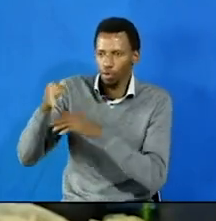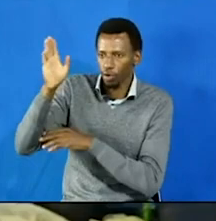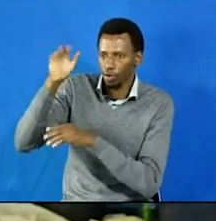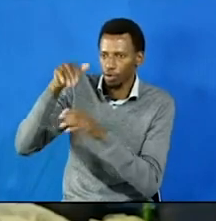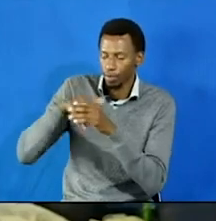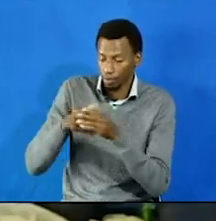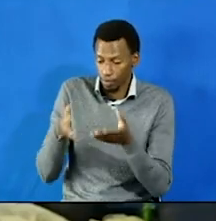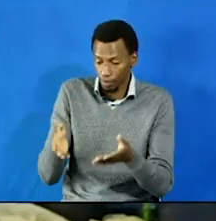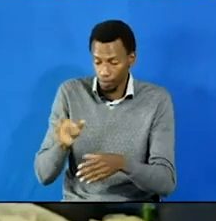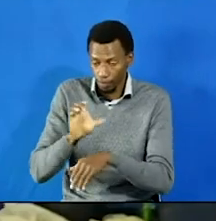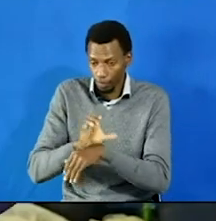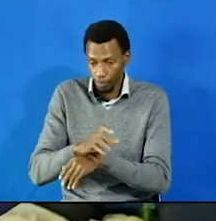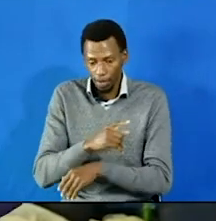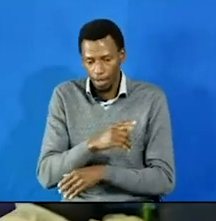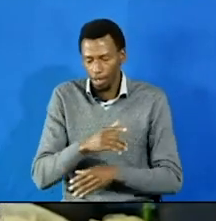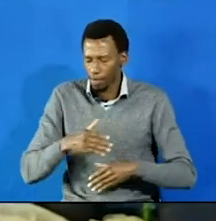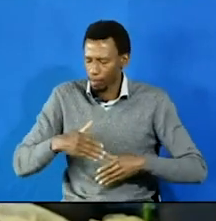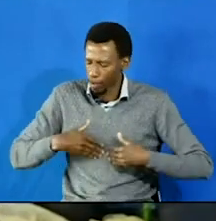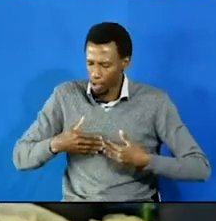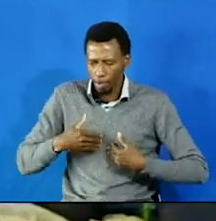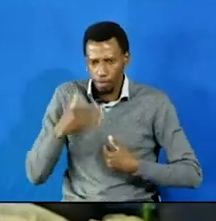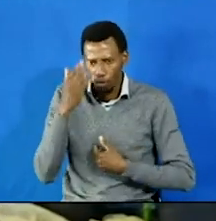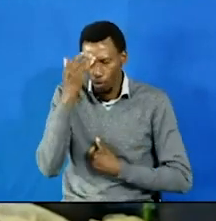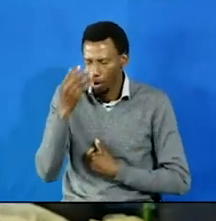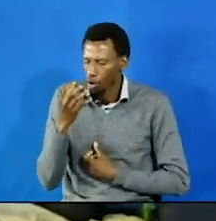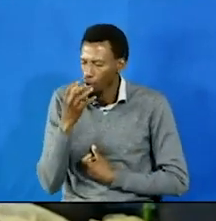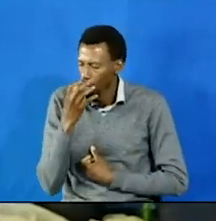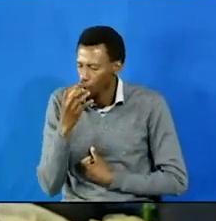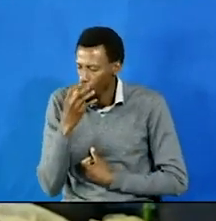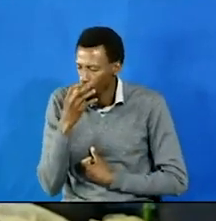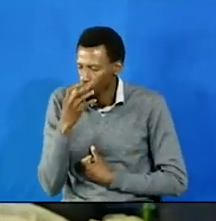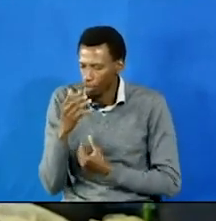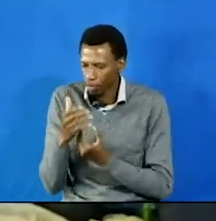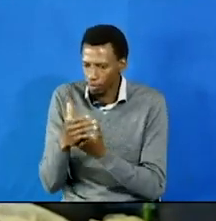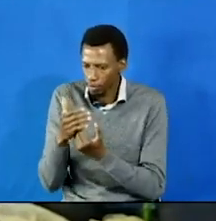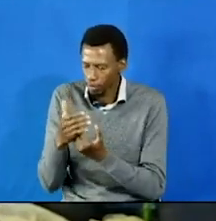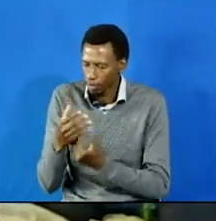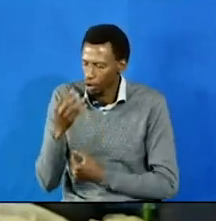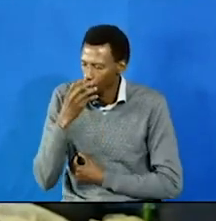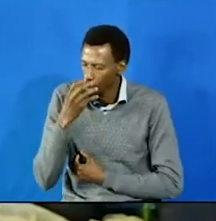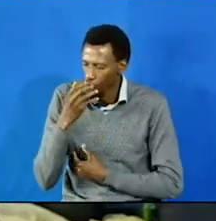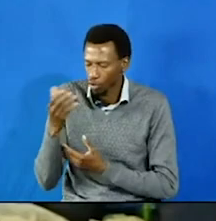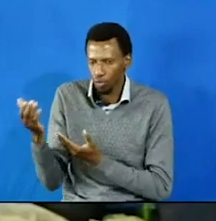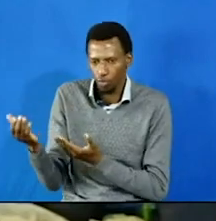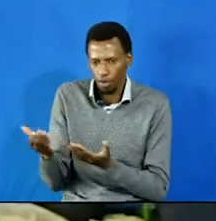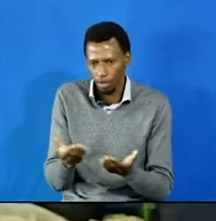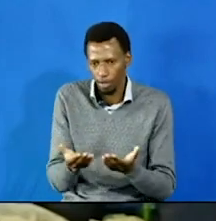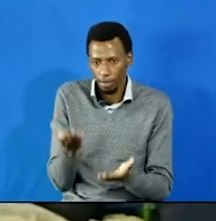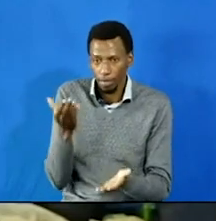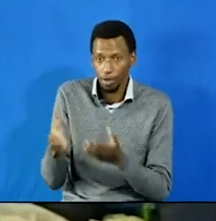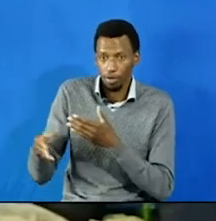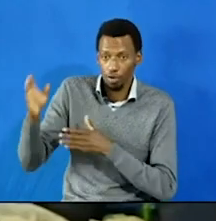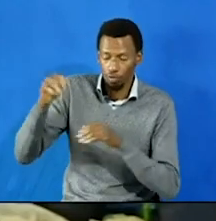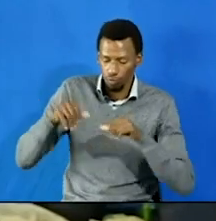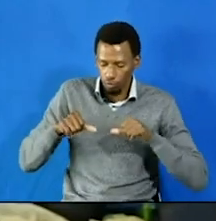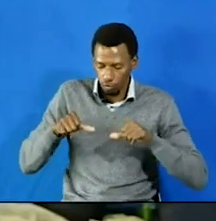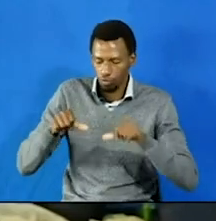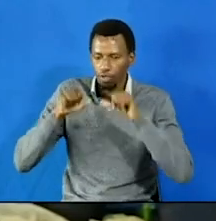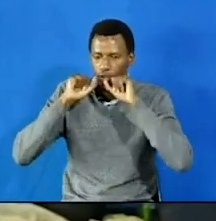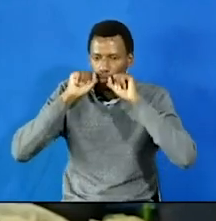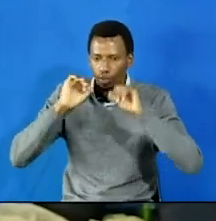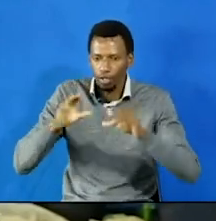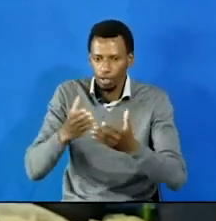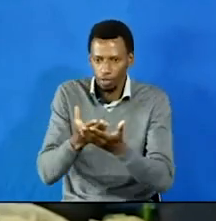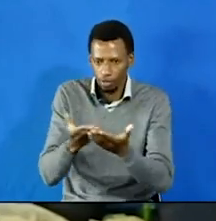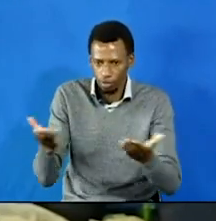happy for the warm hospitality, for the warm welcome. May God continue blessing you. I'm happy for the leadership of